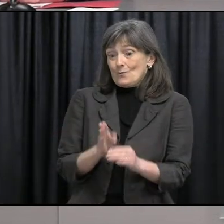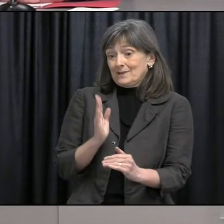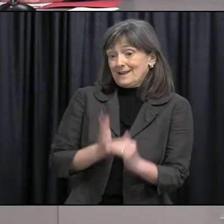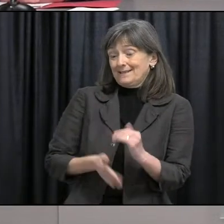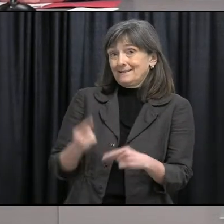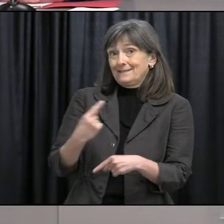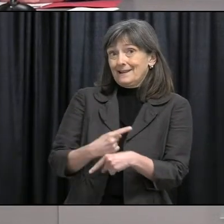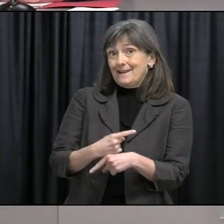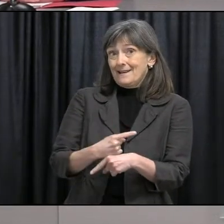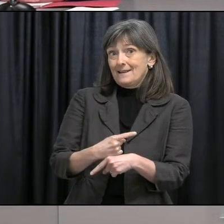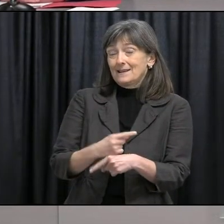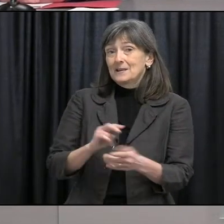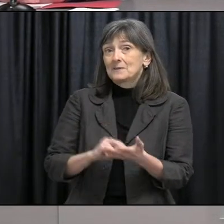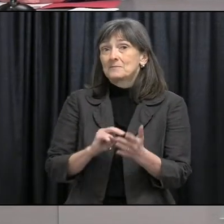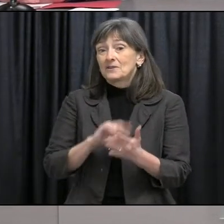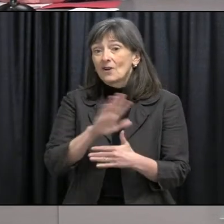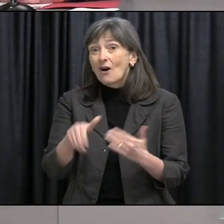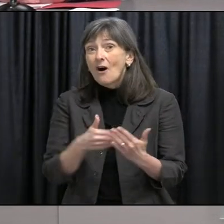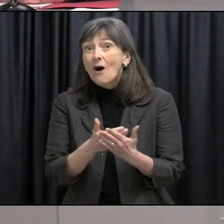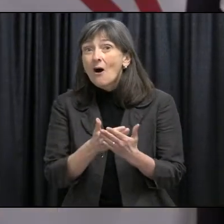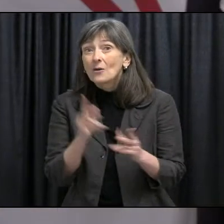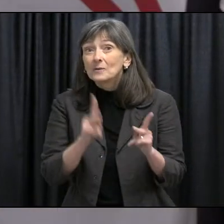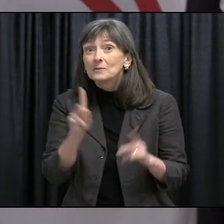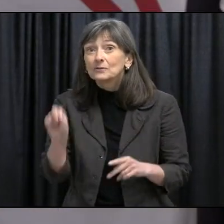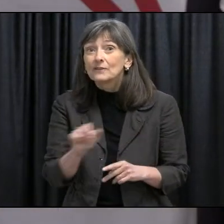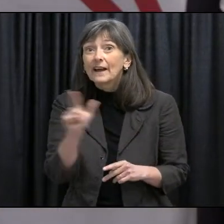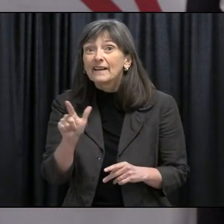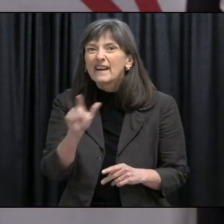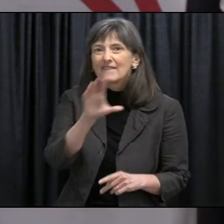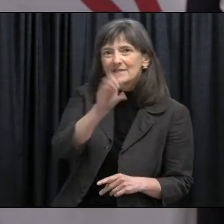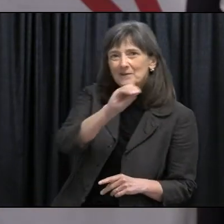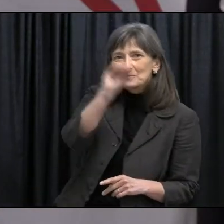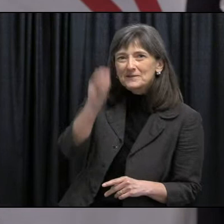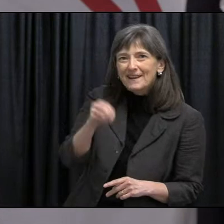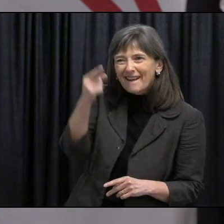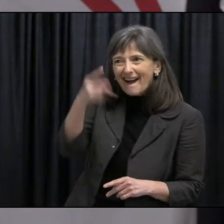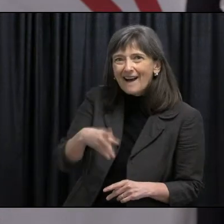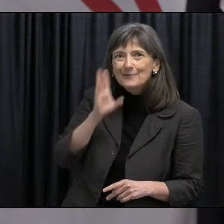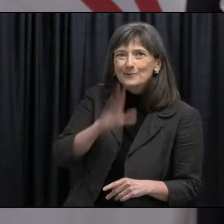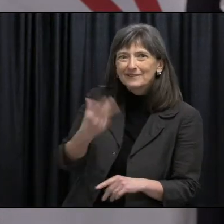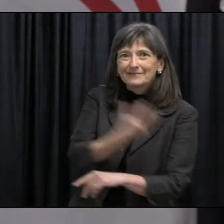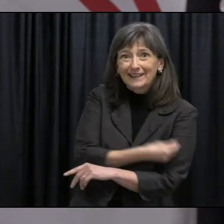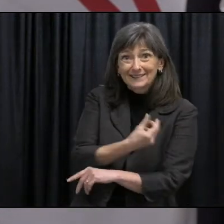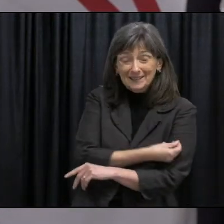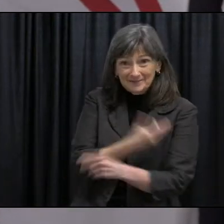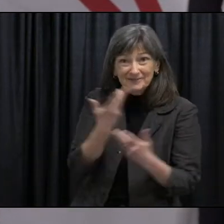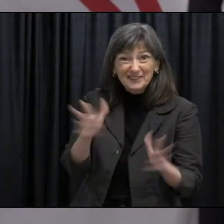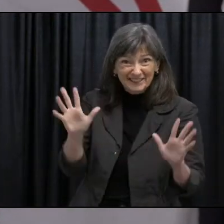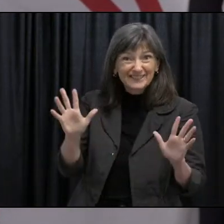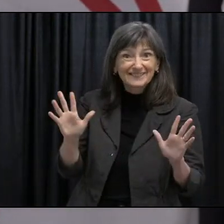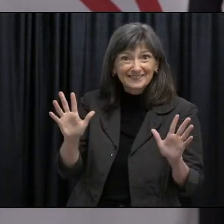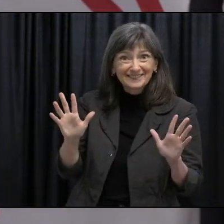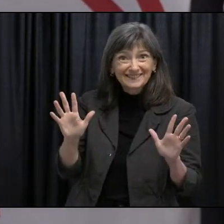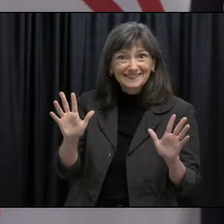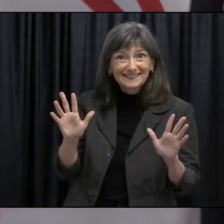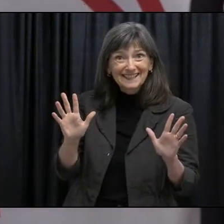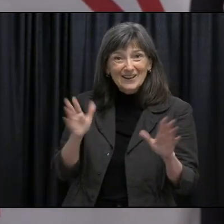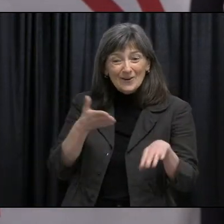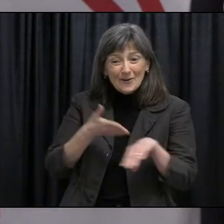have half the eligible population of Newfoundland and Labrador vaccinated with COVID-19 vaccines. That's